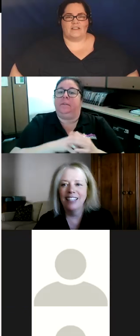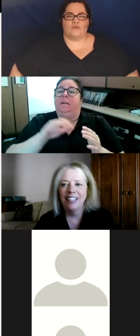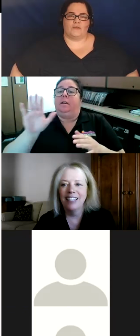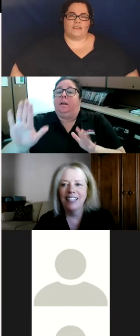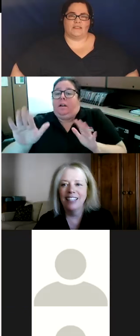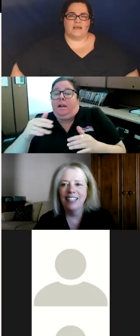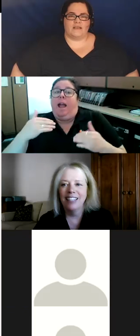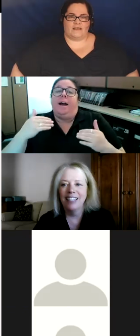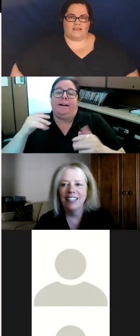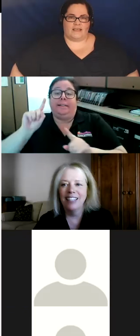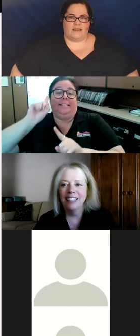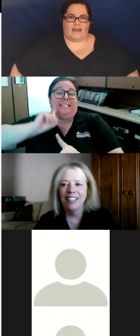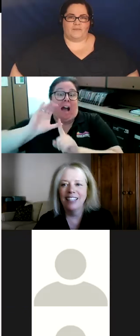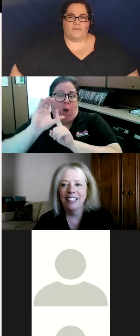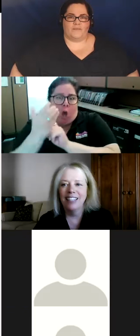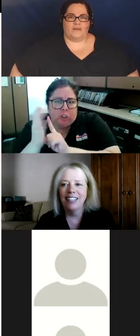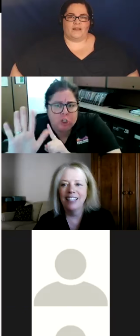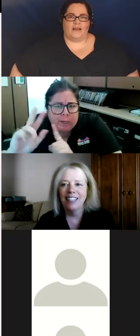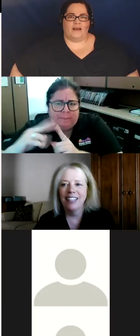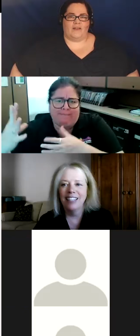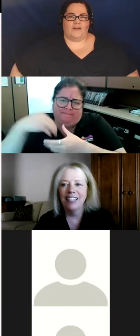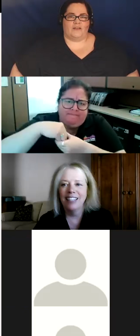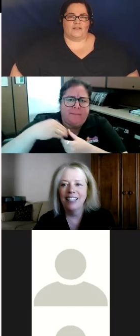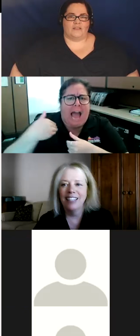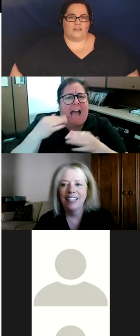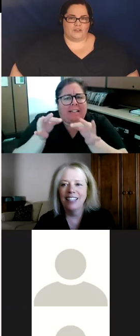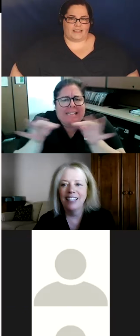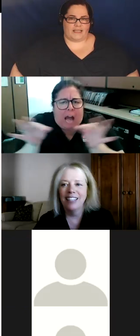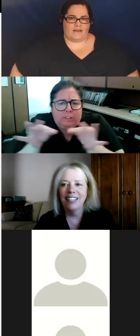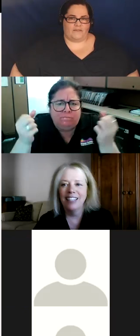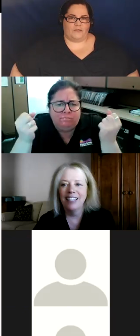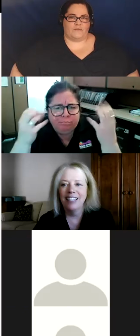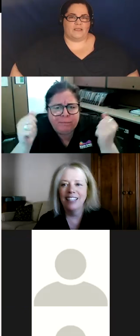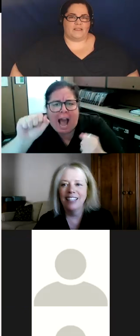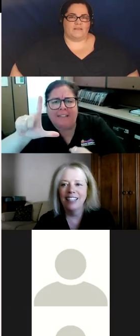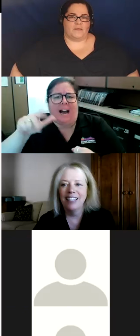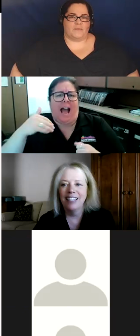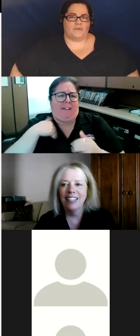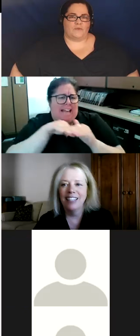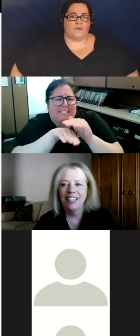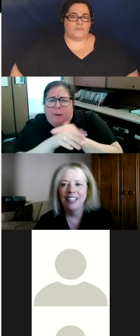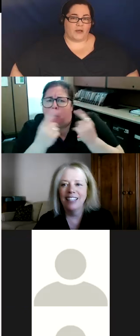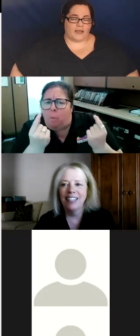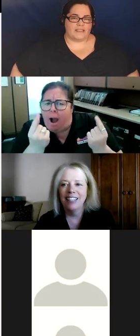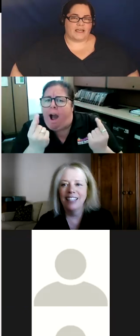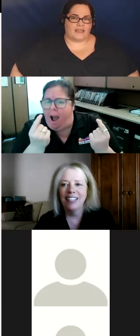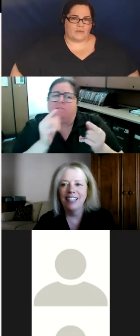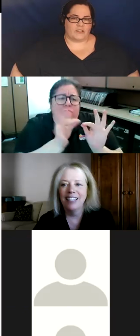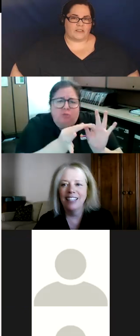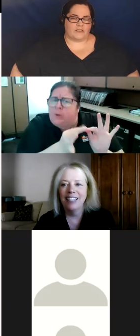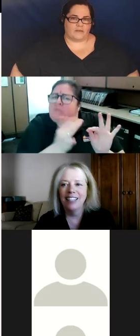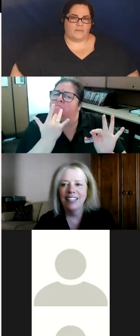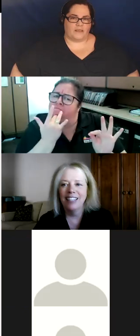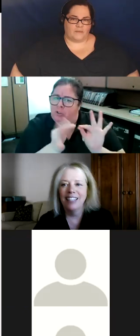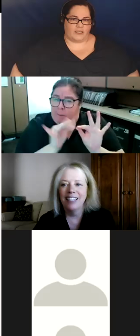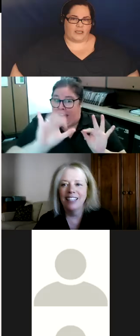accidents, injuries, things like that. There's culturally deaf, which means people who use American Sign Language